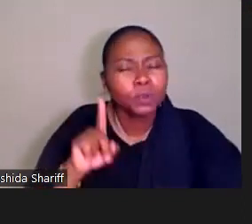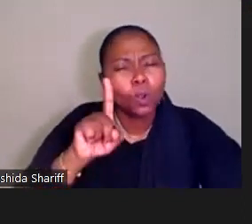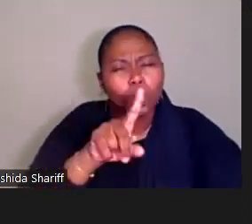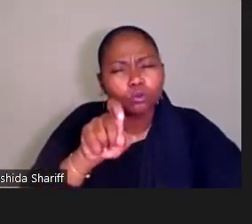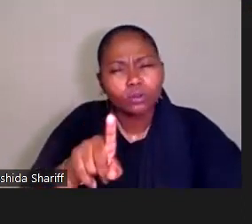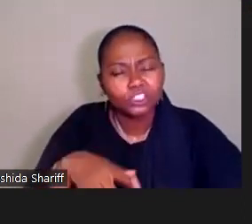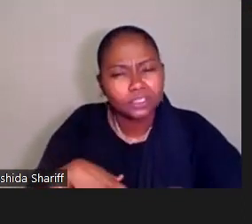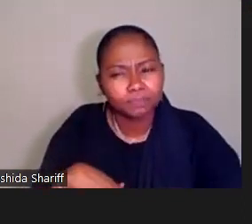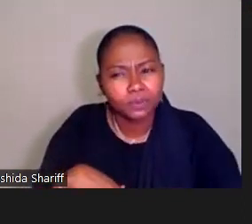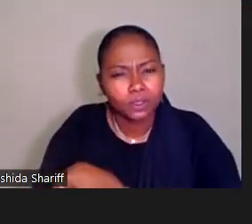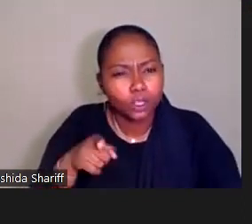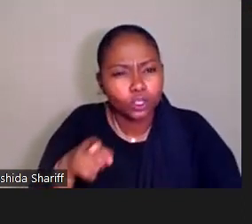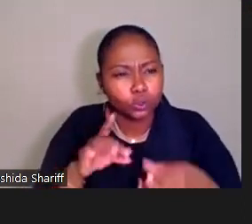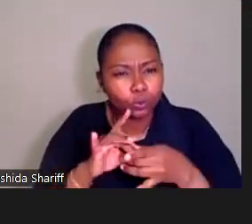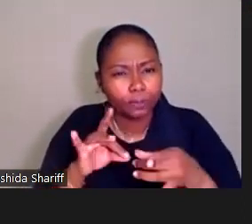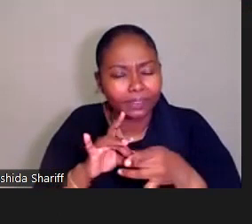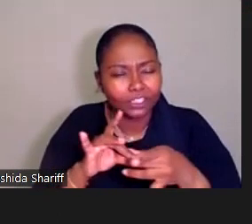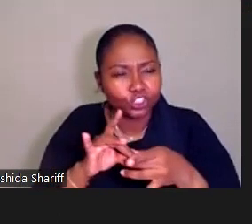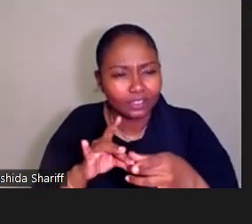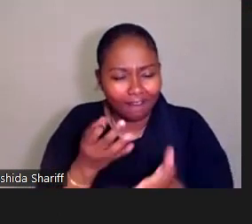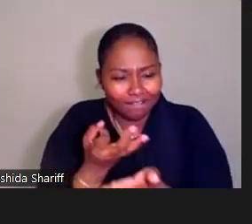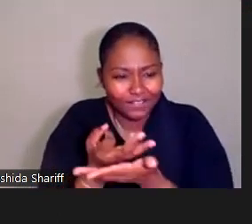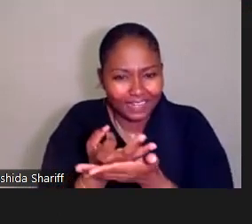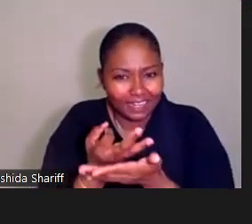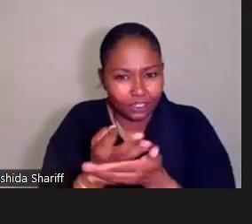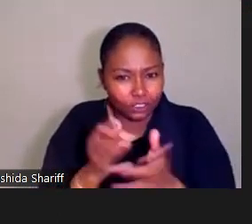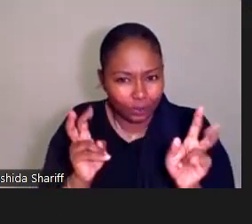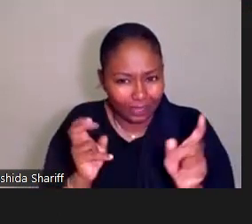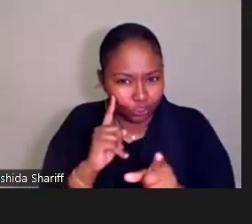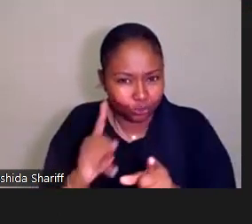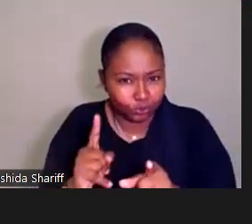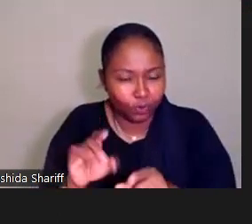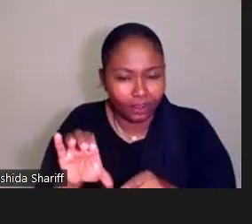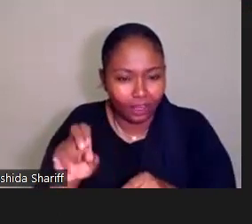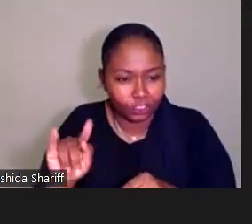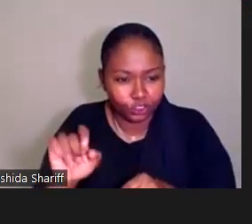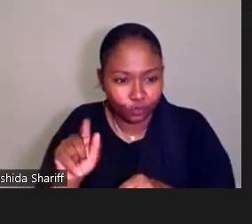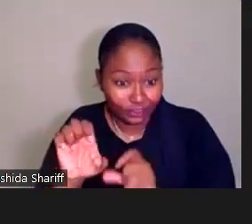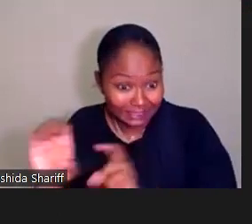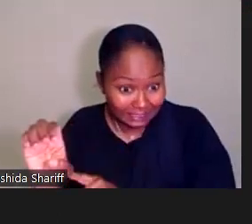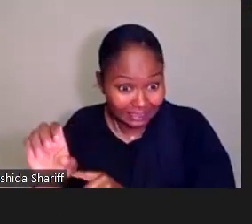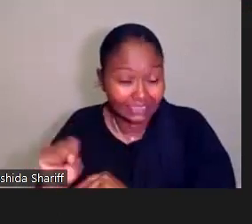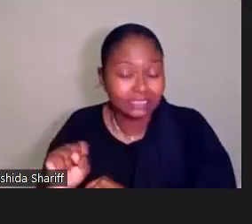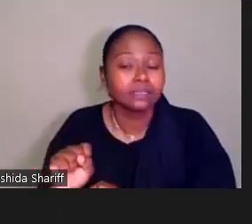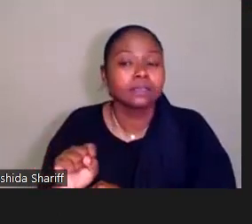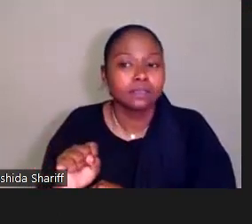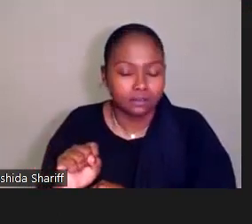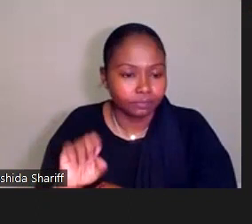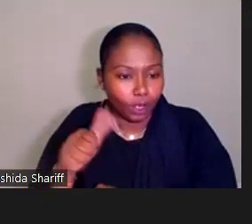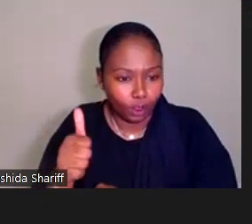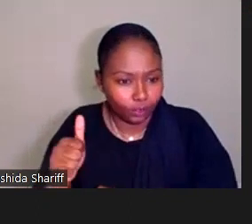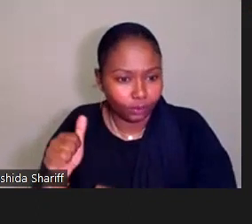you mentioned financial issues for the conservatees, but what about for the programs themselves? Did that issue come